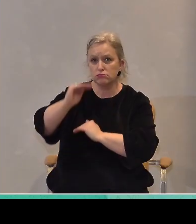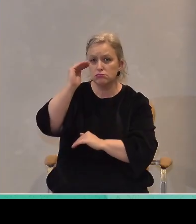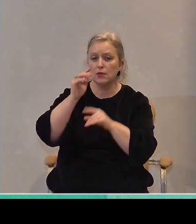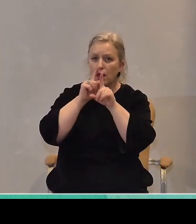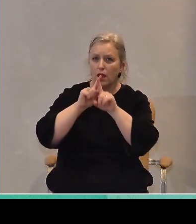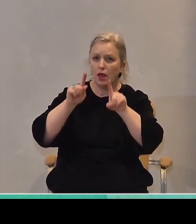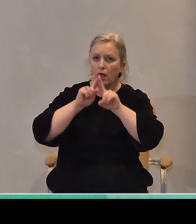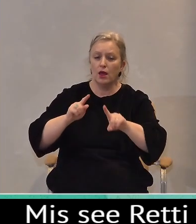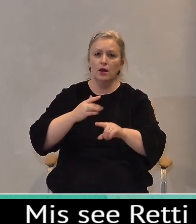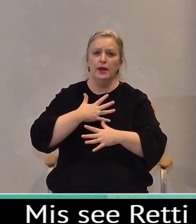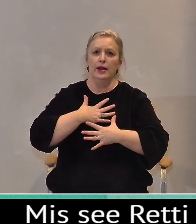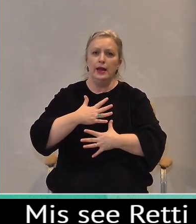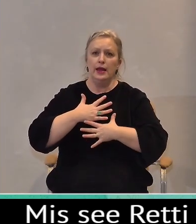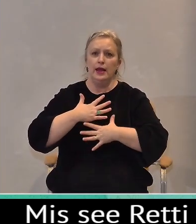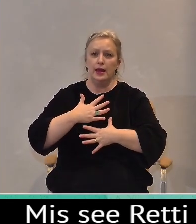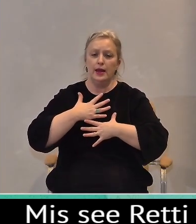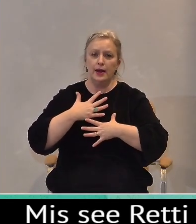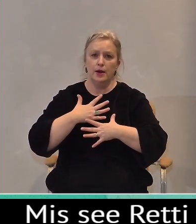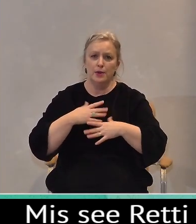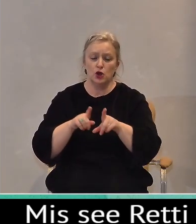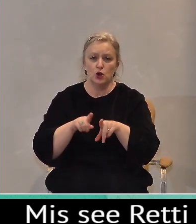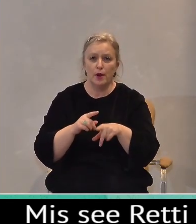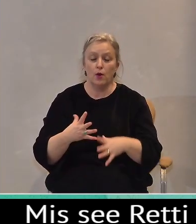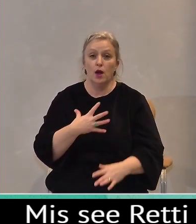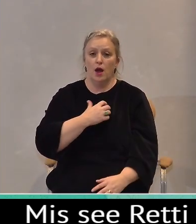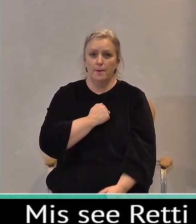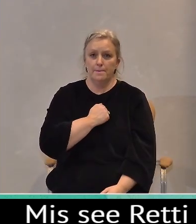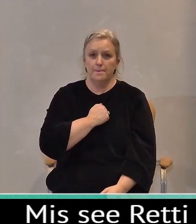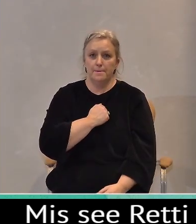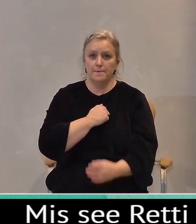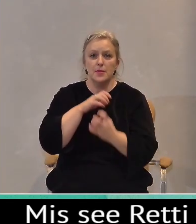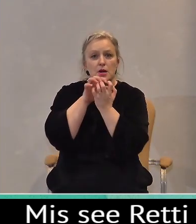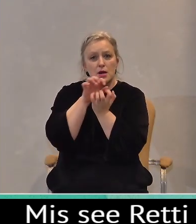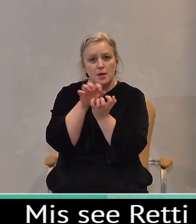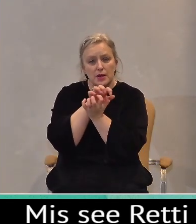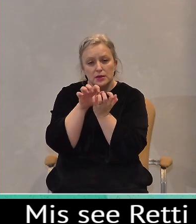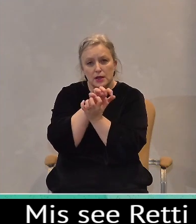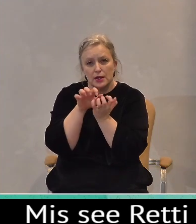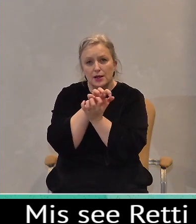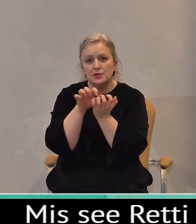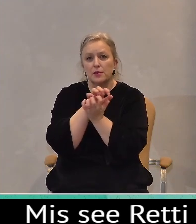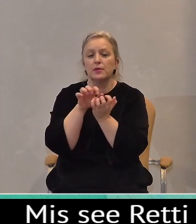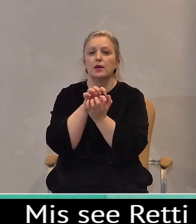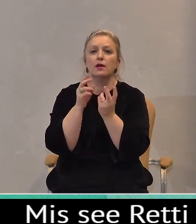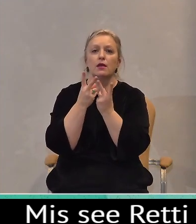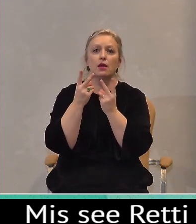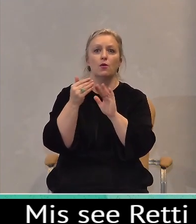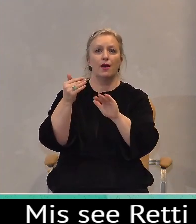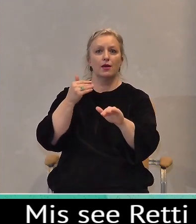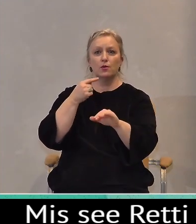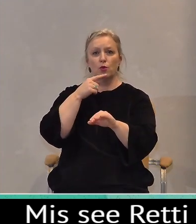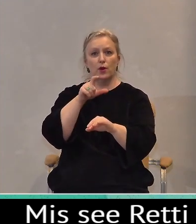skills regress. As they get older, their breathing develops